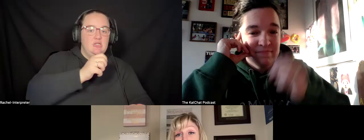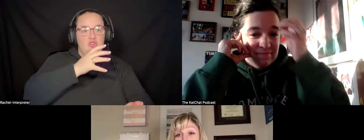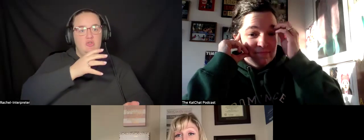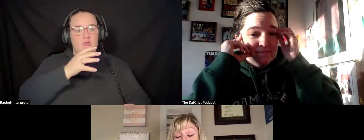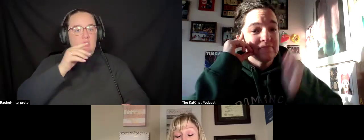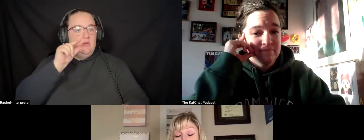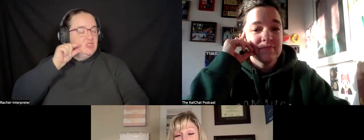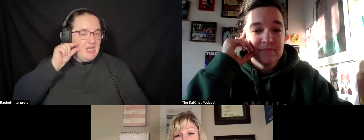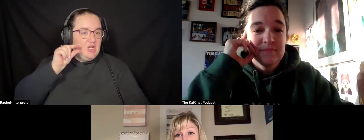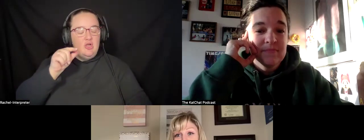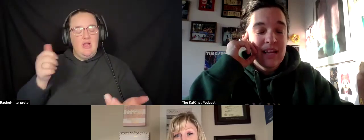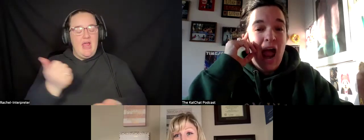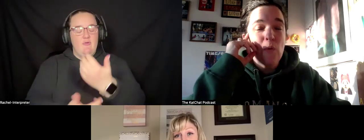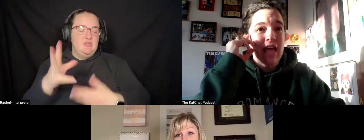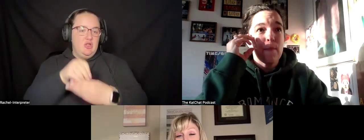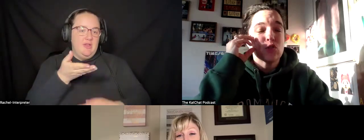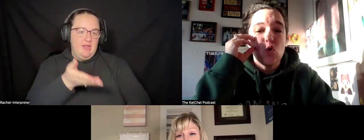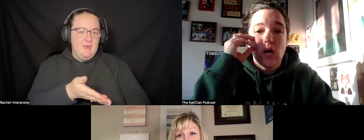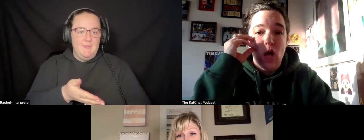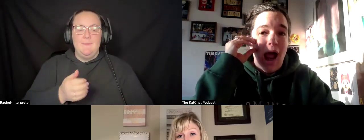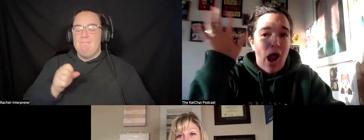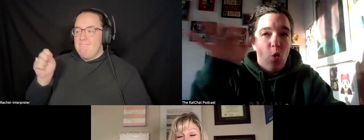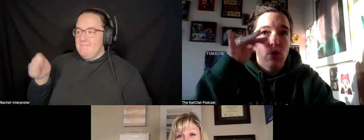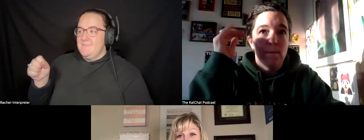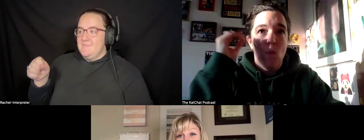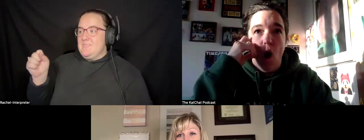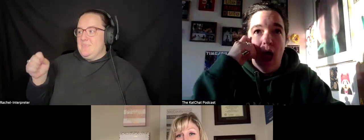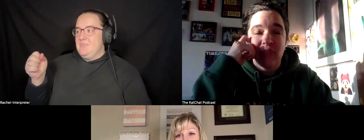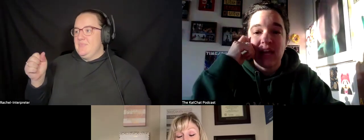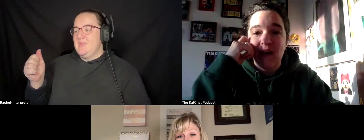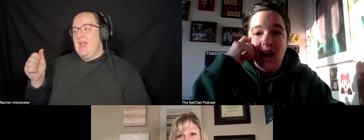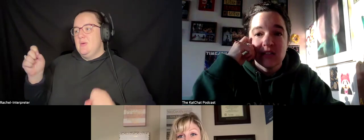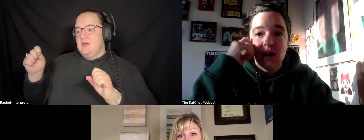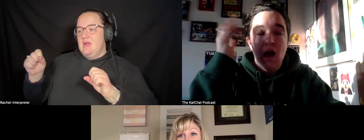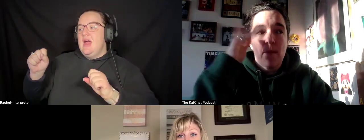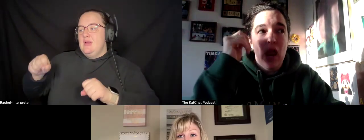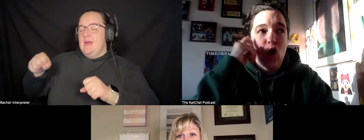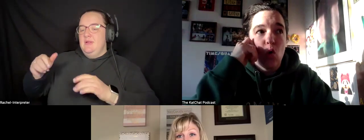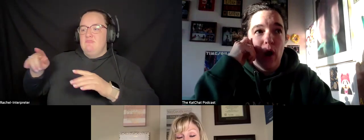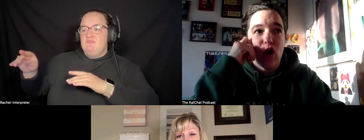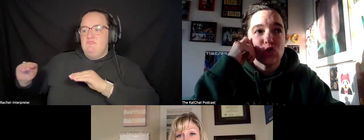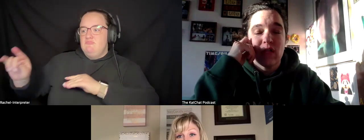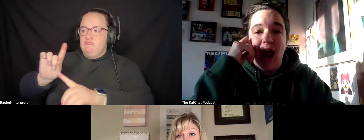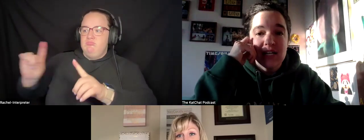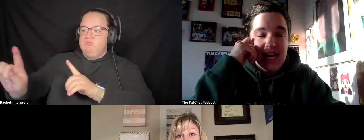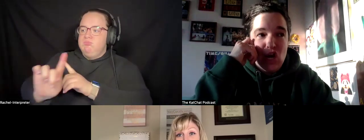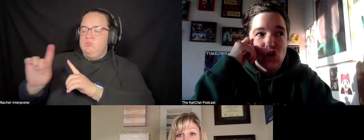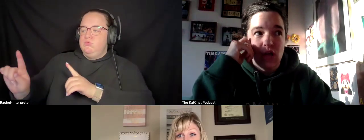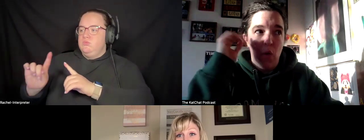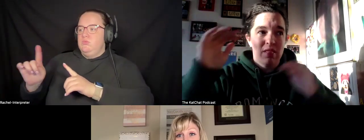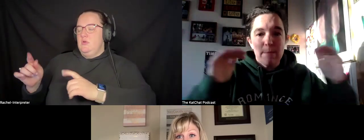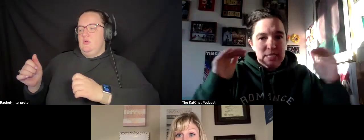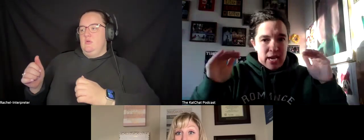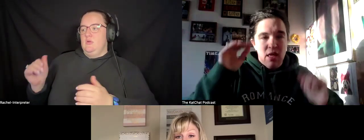has a place to be included there. Yeah, I was able to get around more at the event compared to the